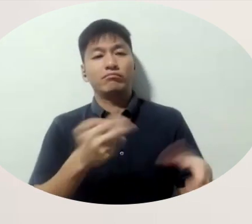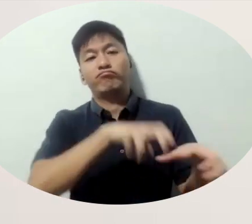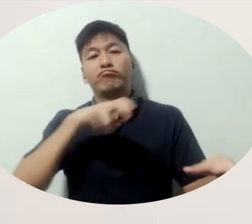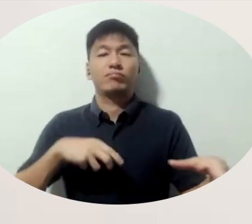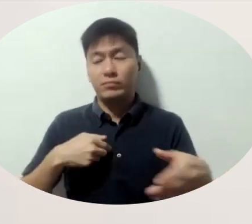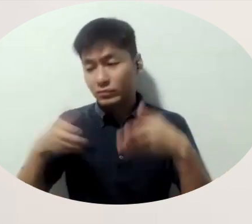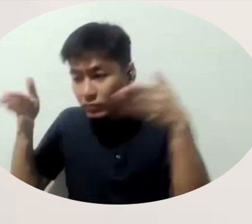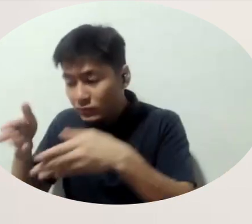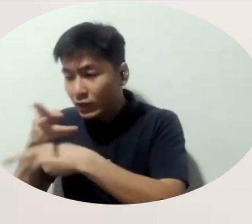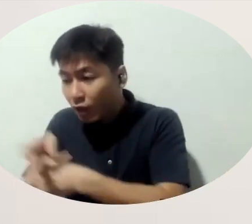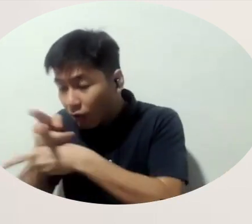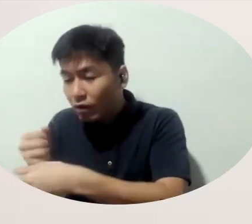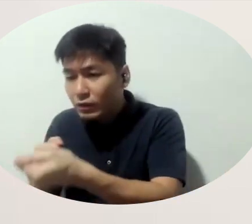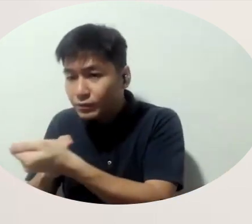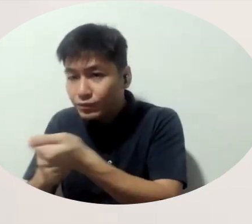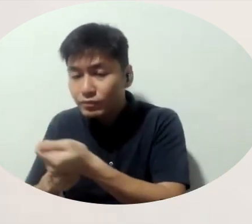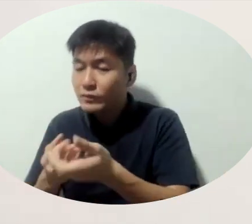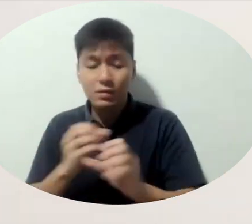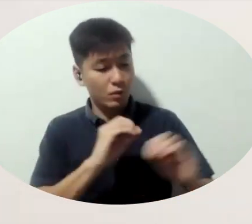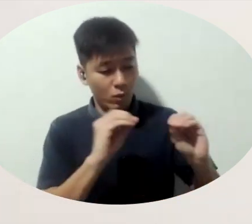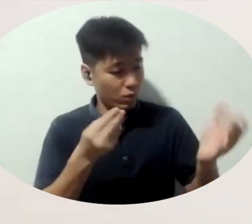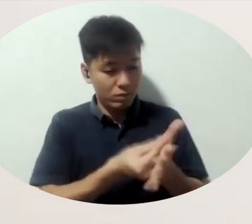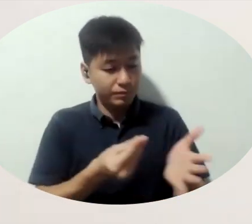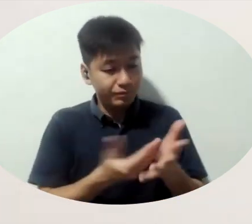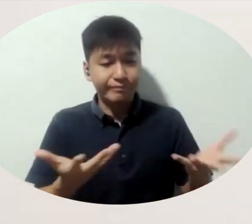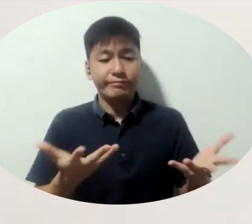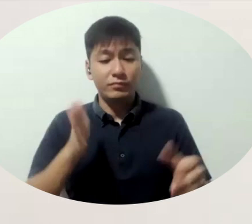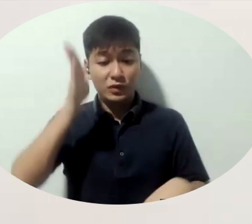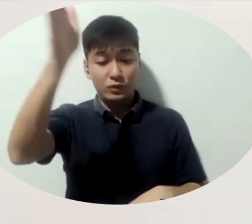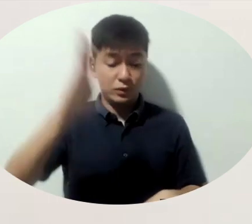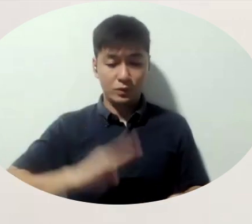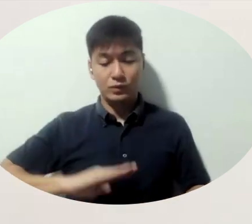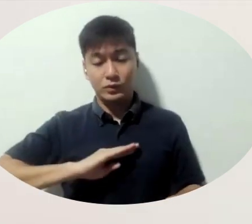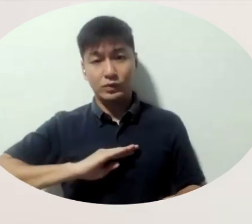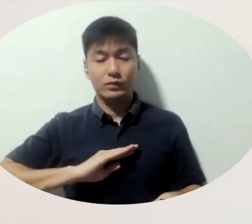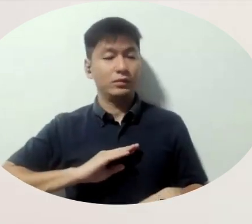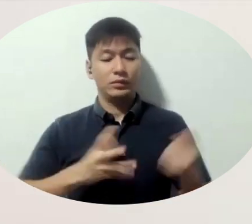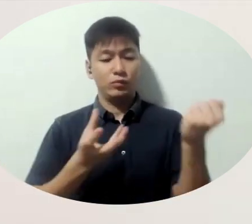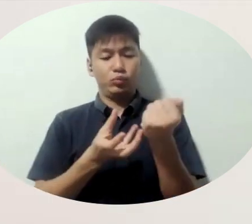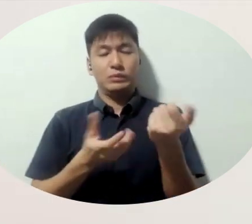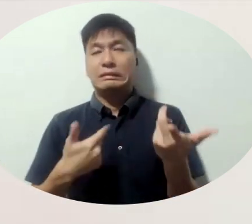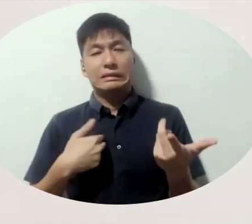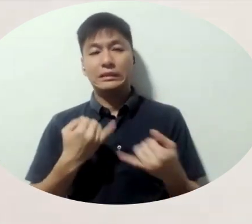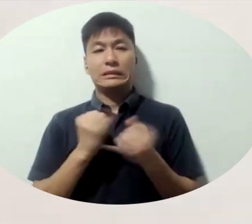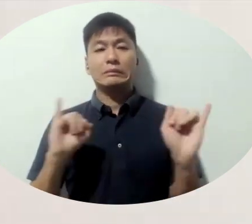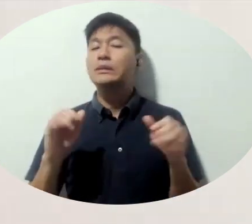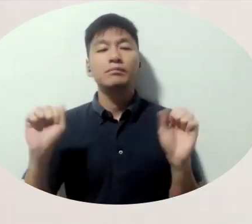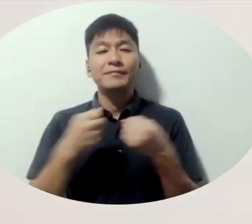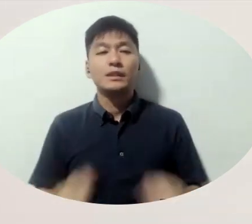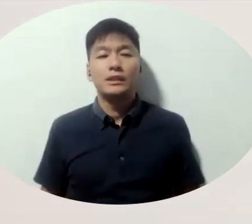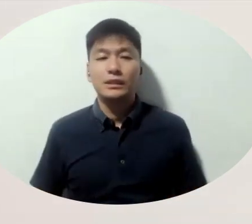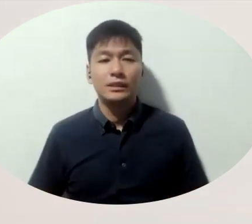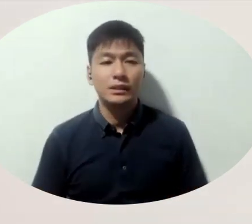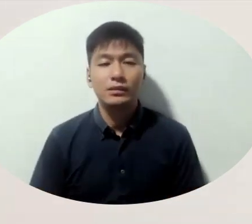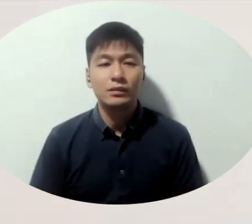us? Exactly that point. So I think what we're talking about, us being expected to do an